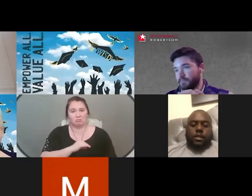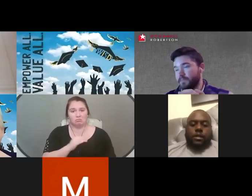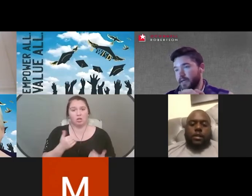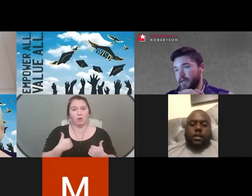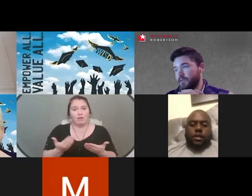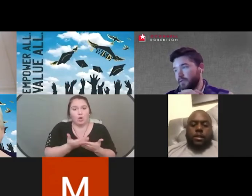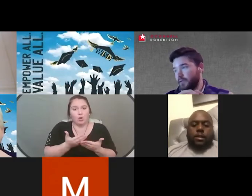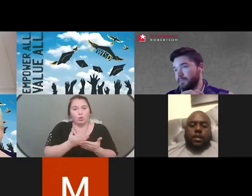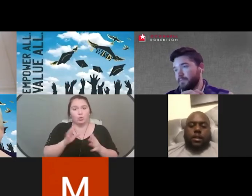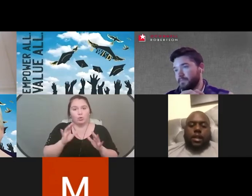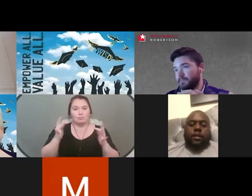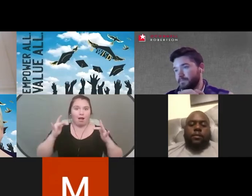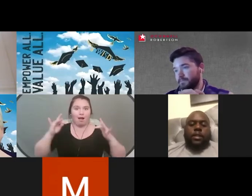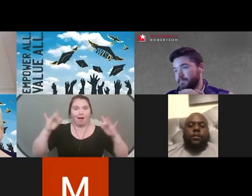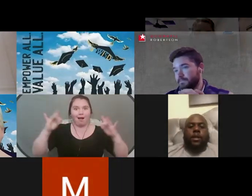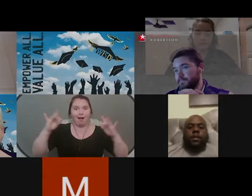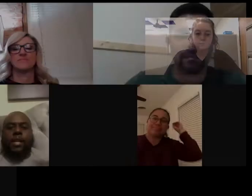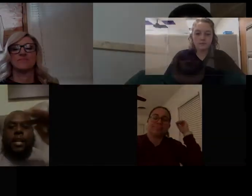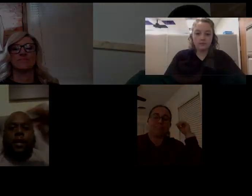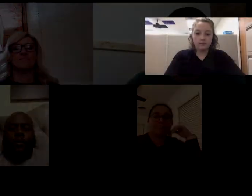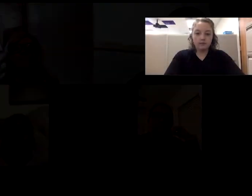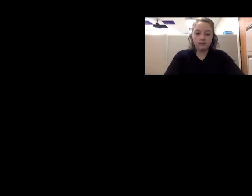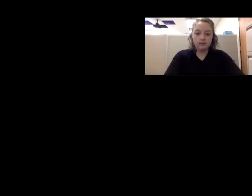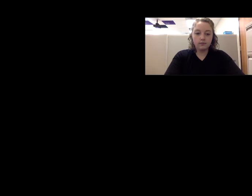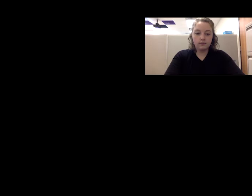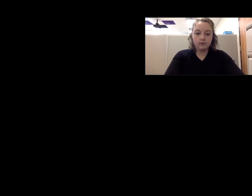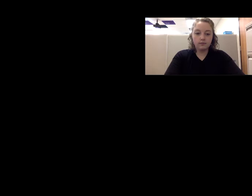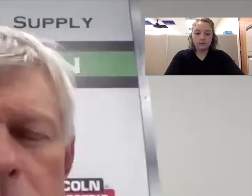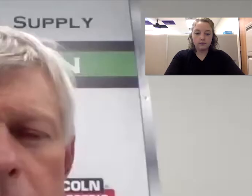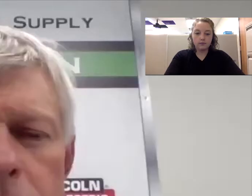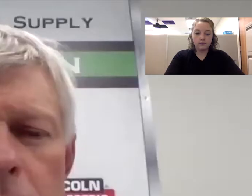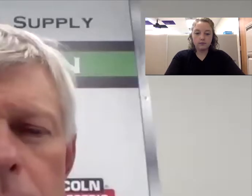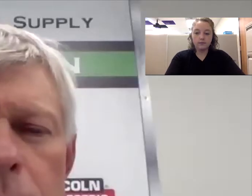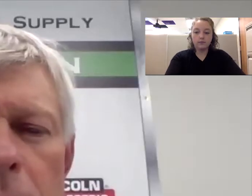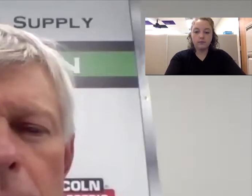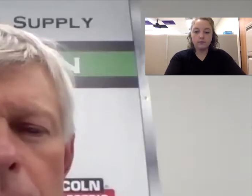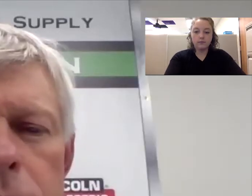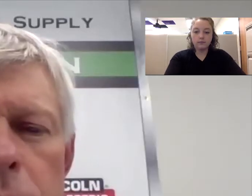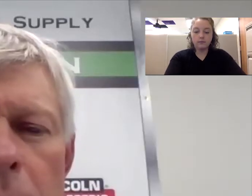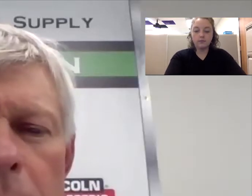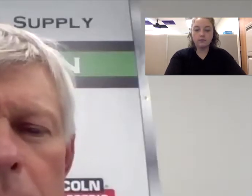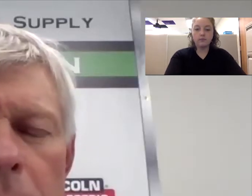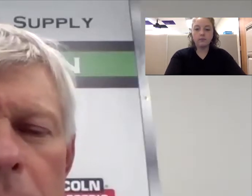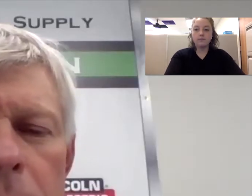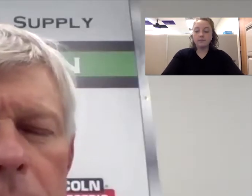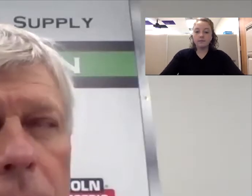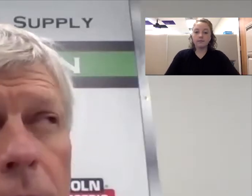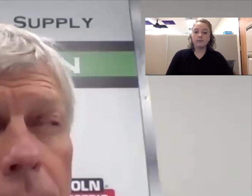Sure. Mm-hmm. Yeah, absolutely. And we just wanted to be was the square footage listed, but then the first two